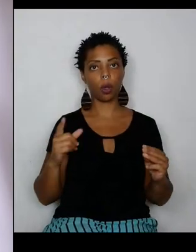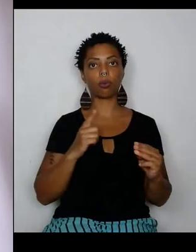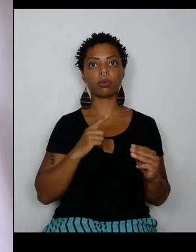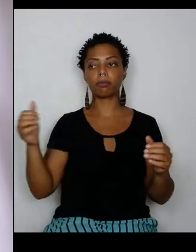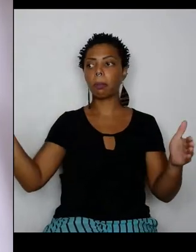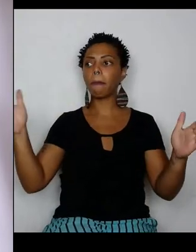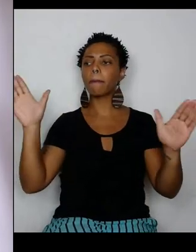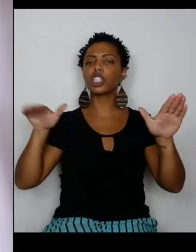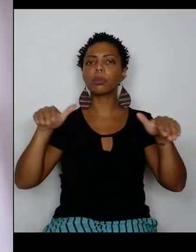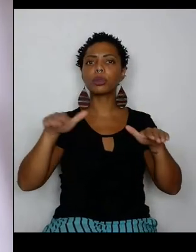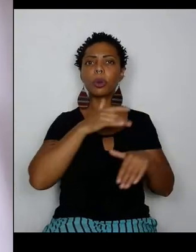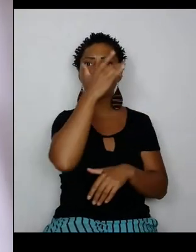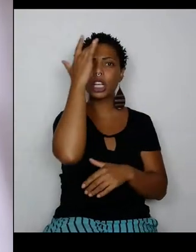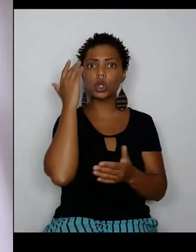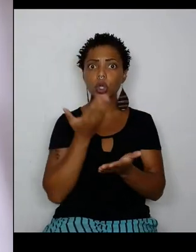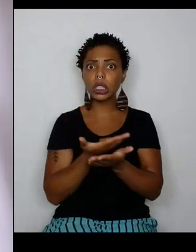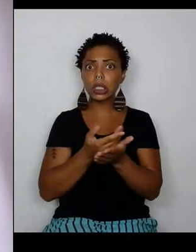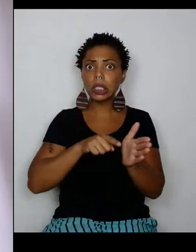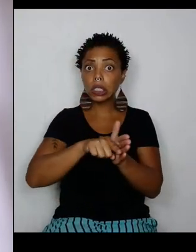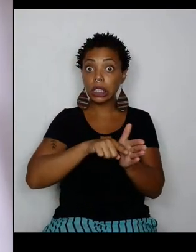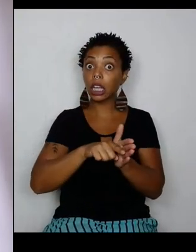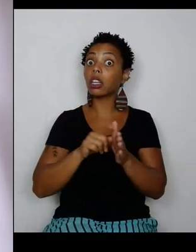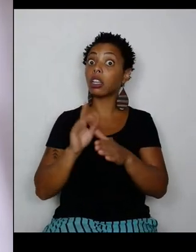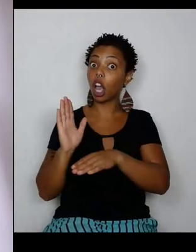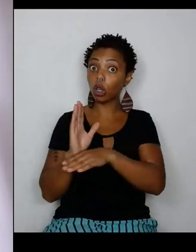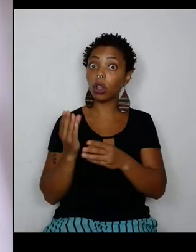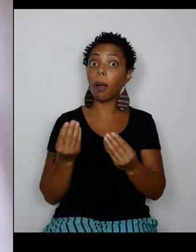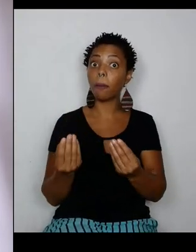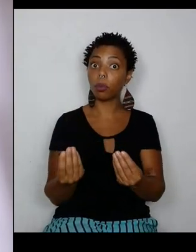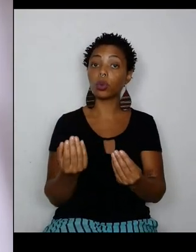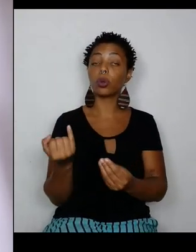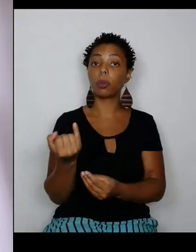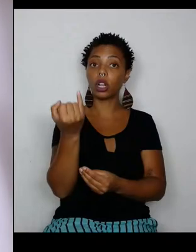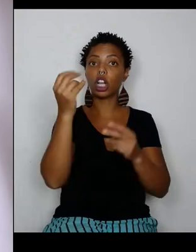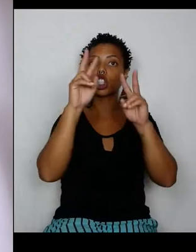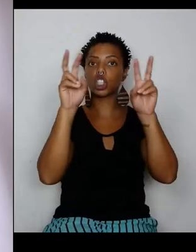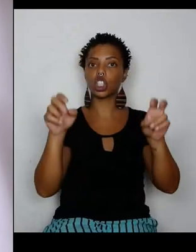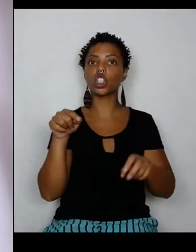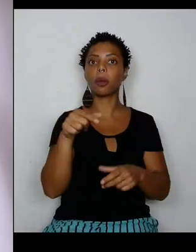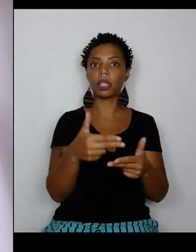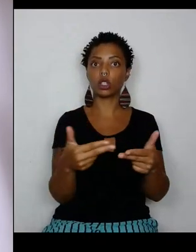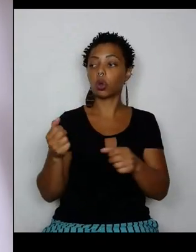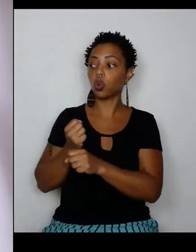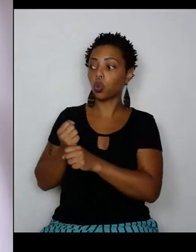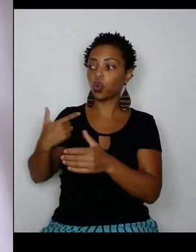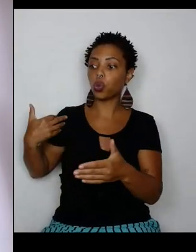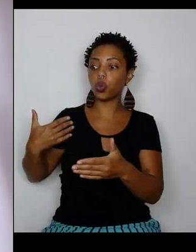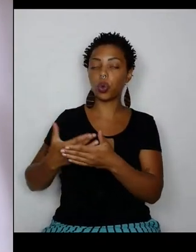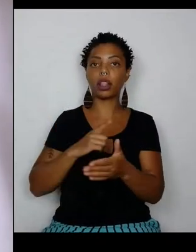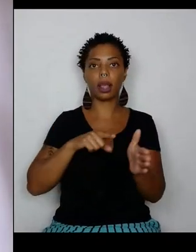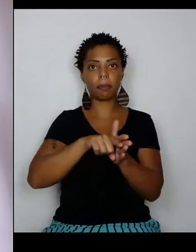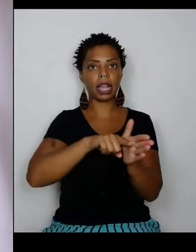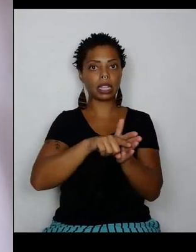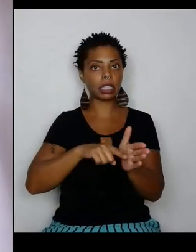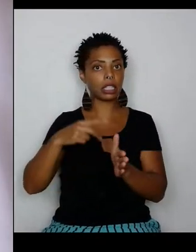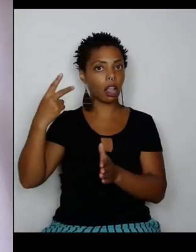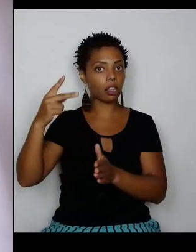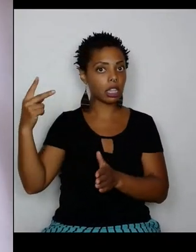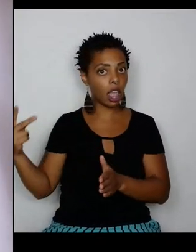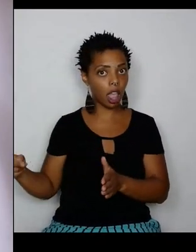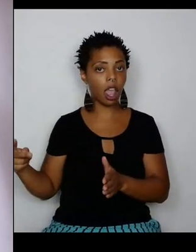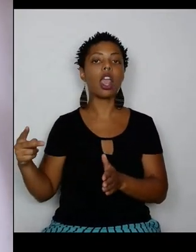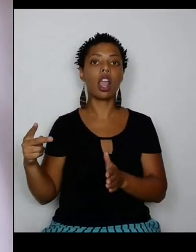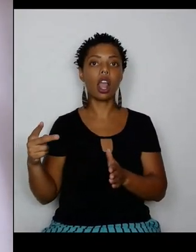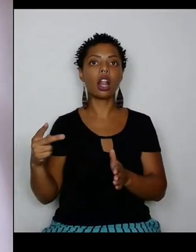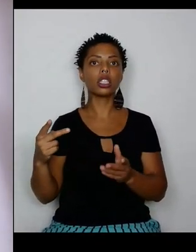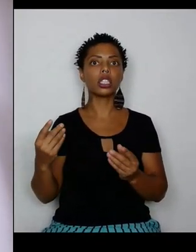museum because we're bringing together important researchers who have contributed to these topics in the previous